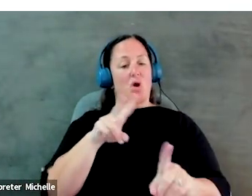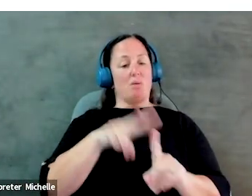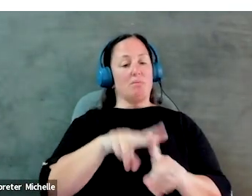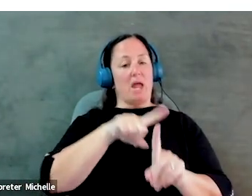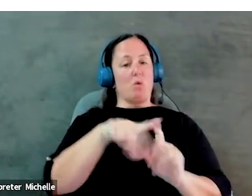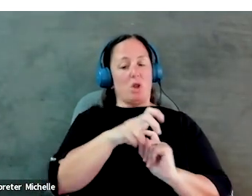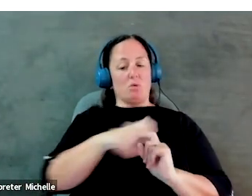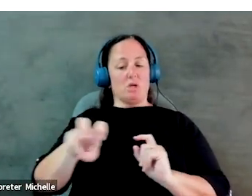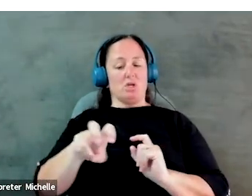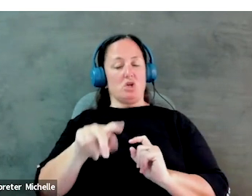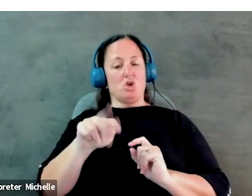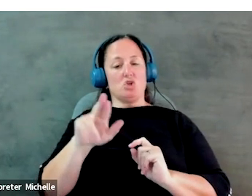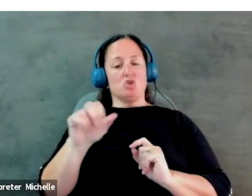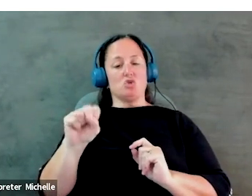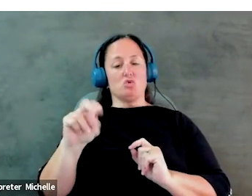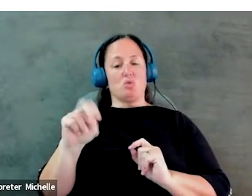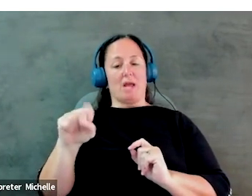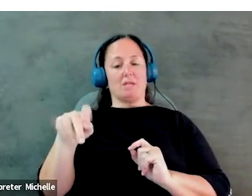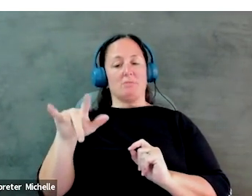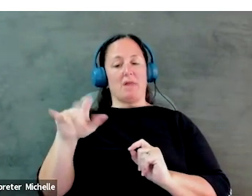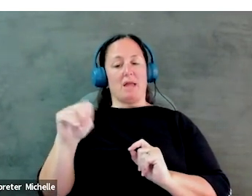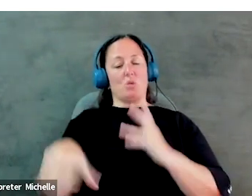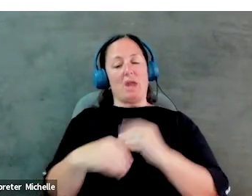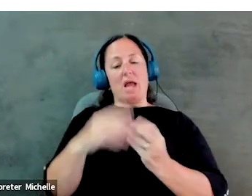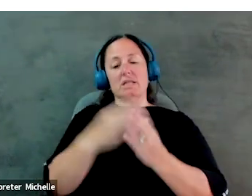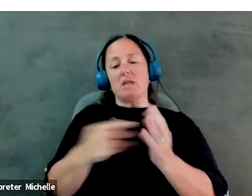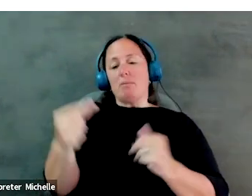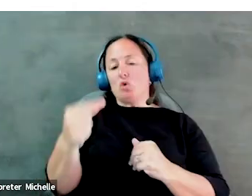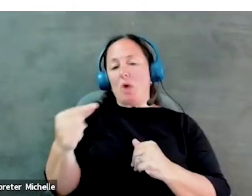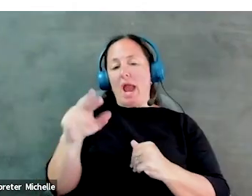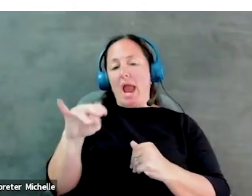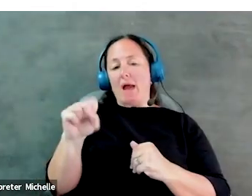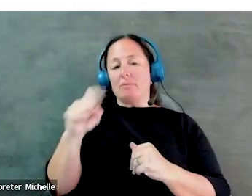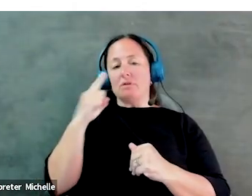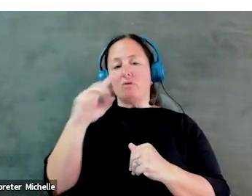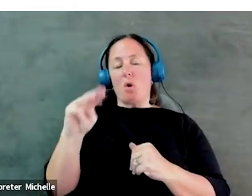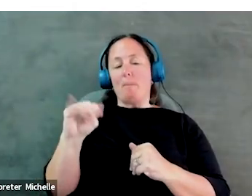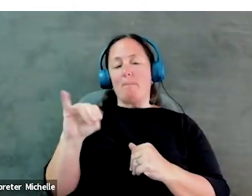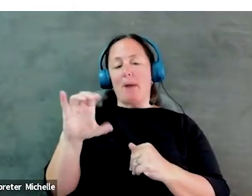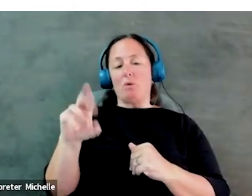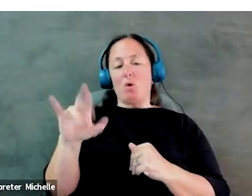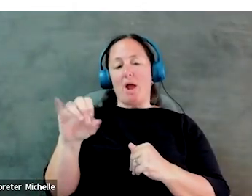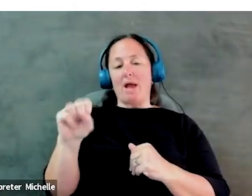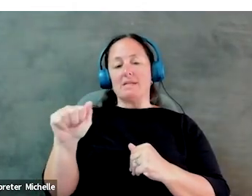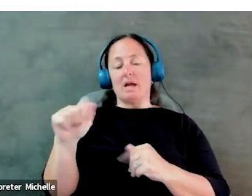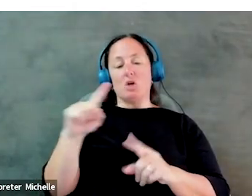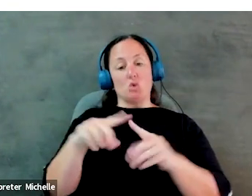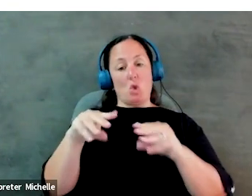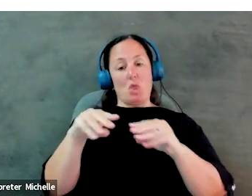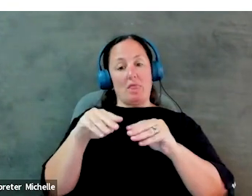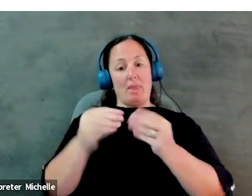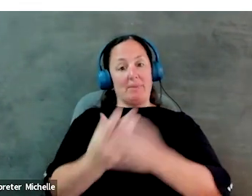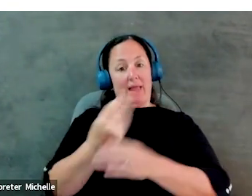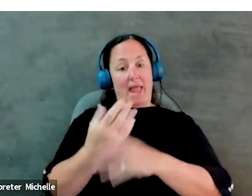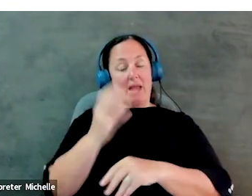we transplant. We add some grams of mycorrhiza and to the plant so that